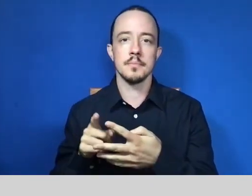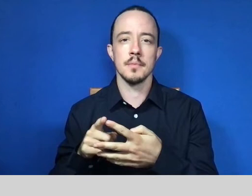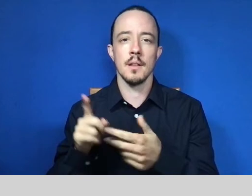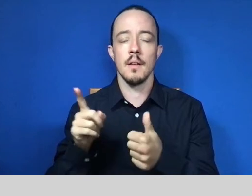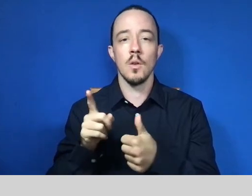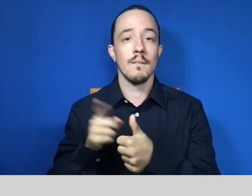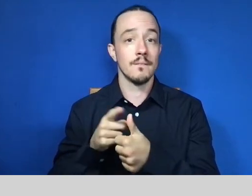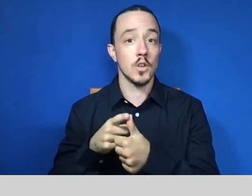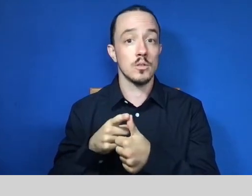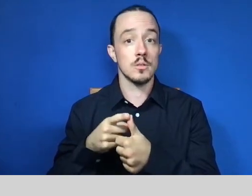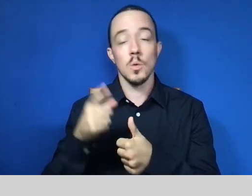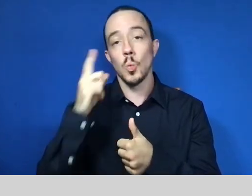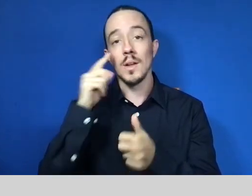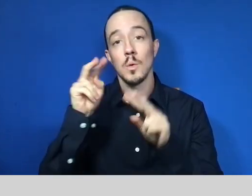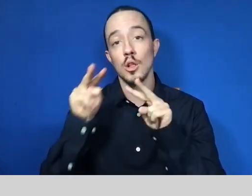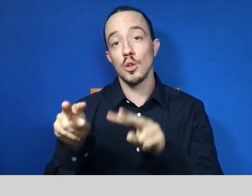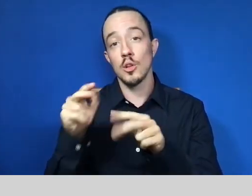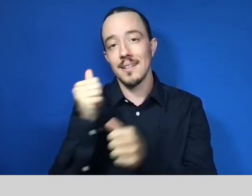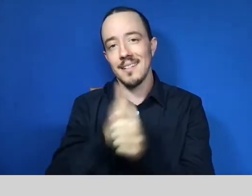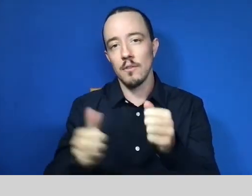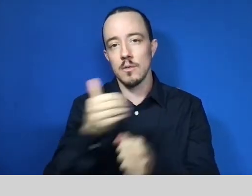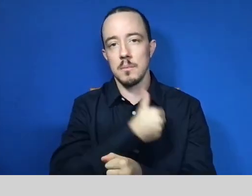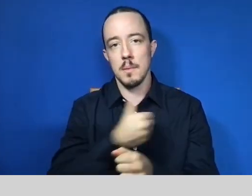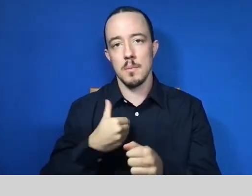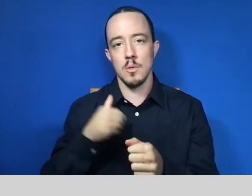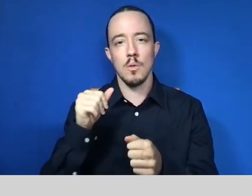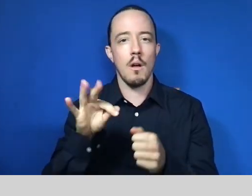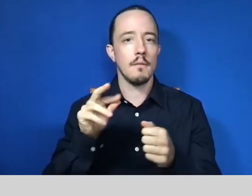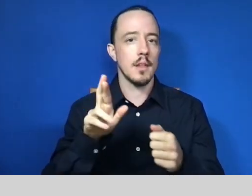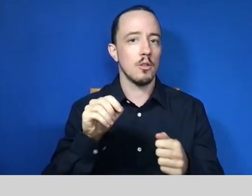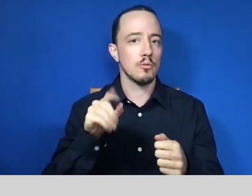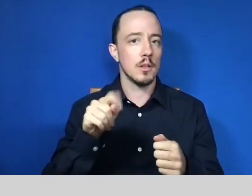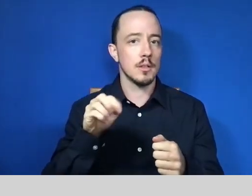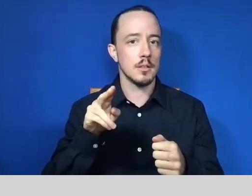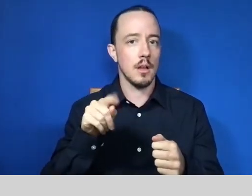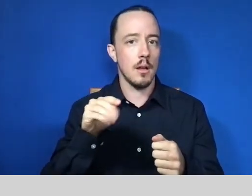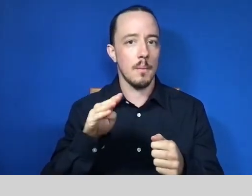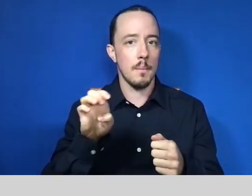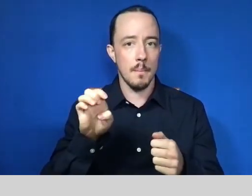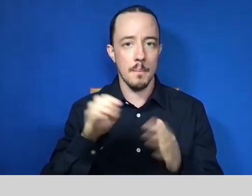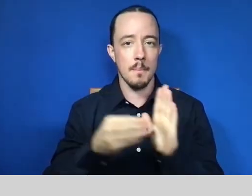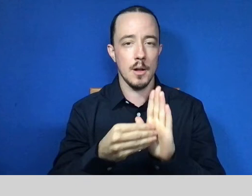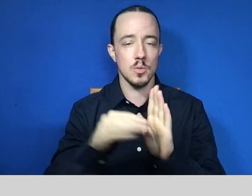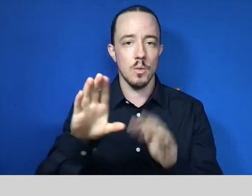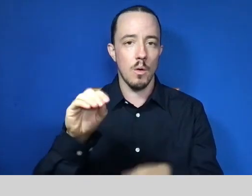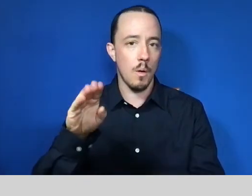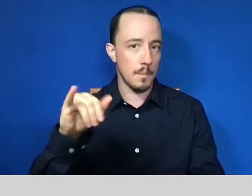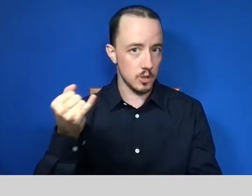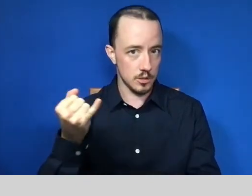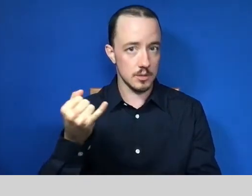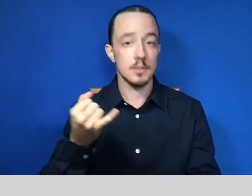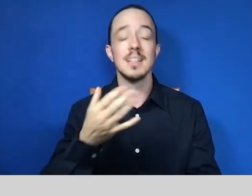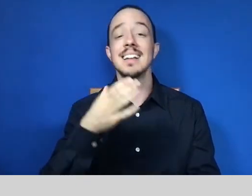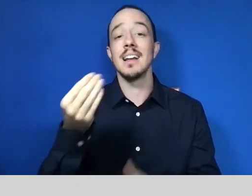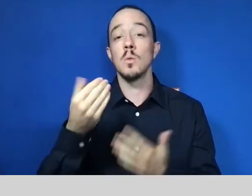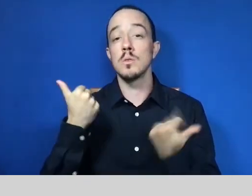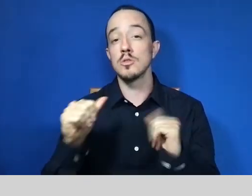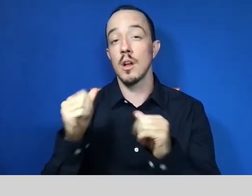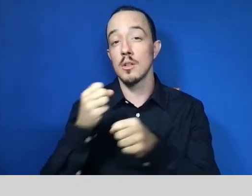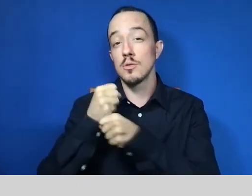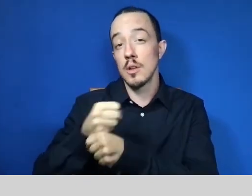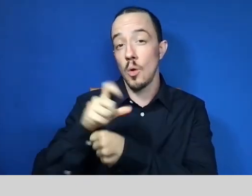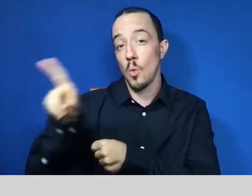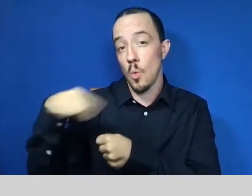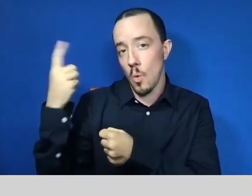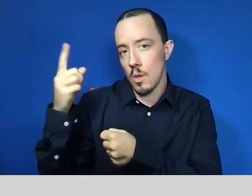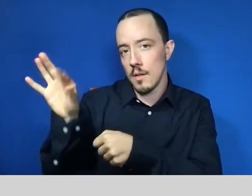First of all, we would look at every member of the runtime module object and try to create